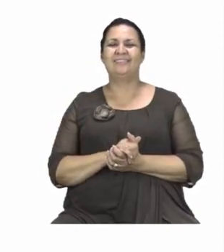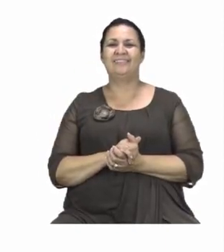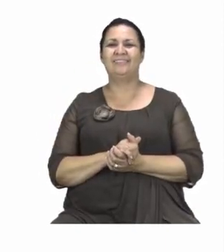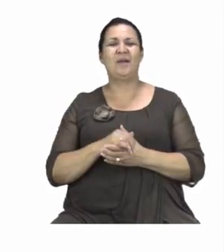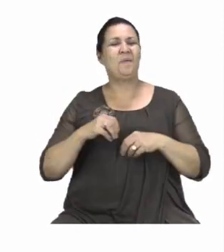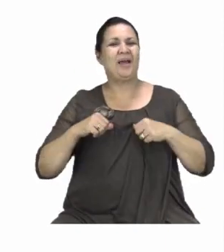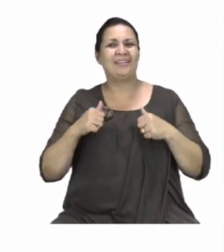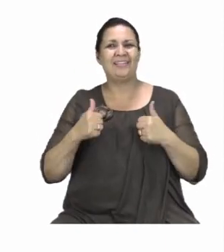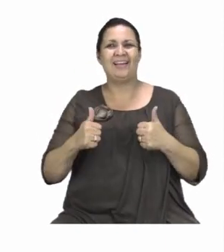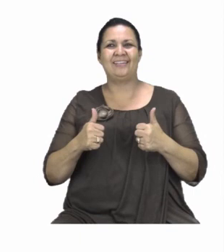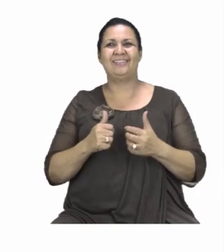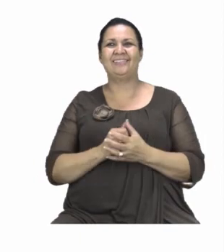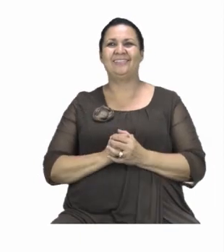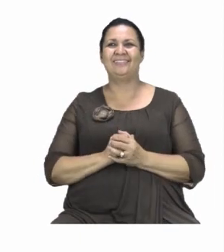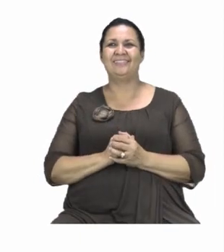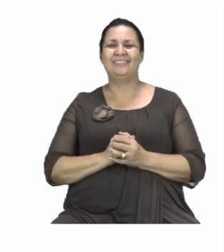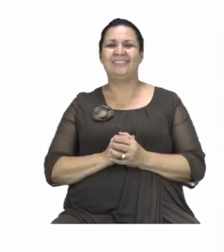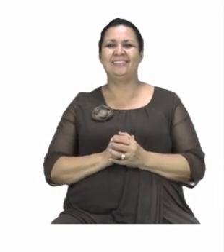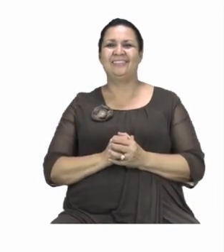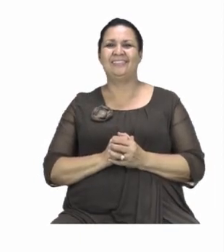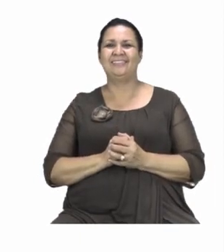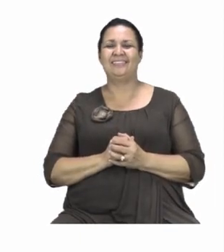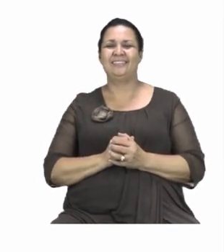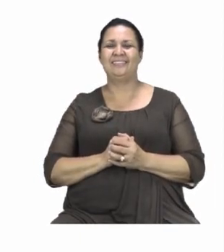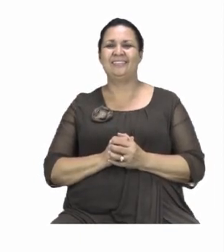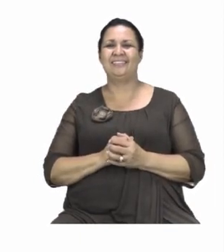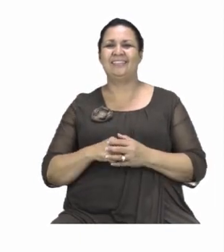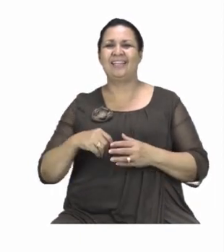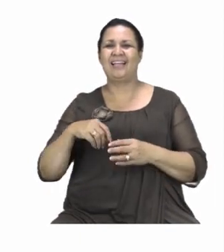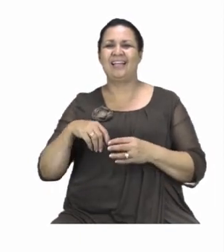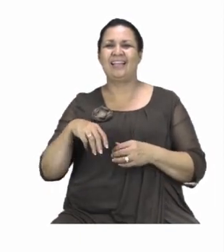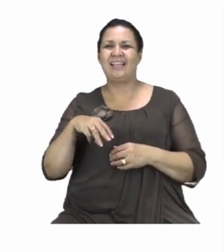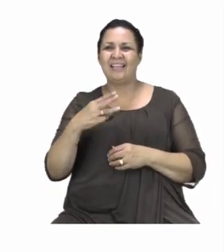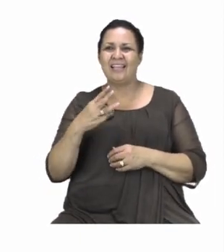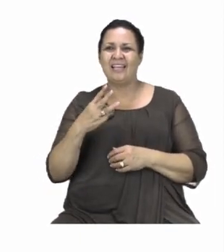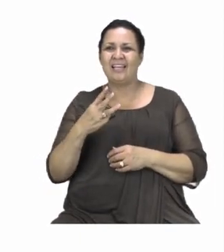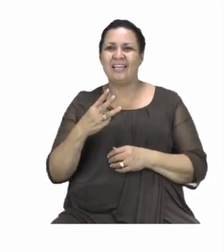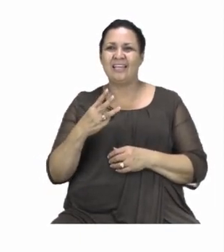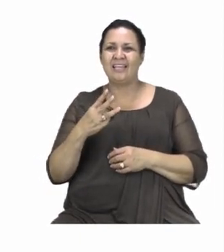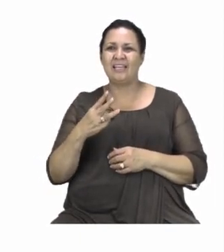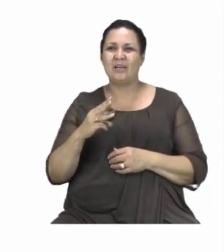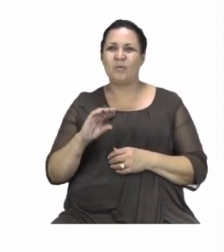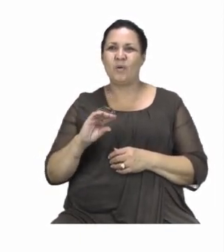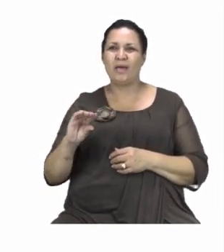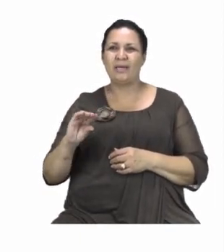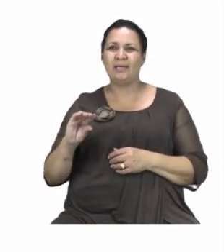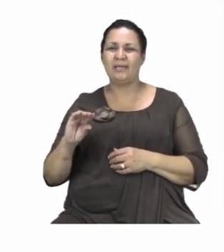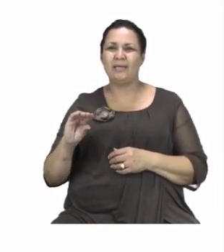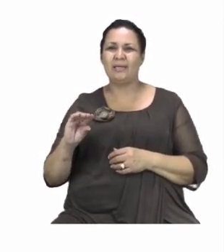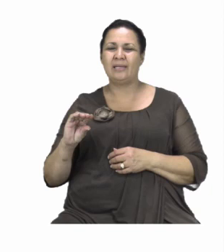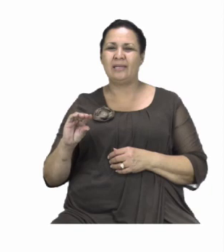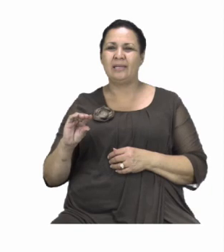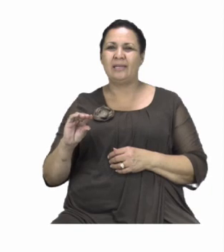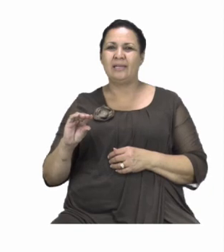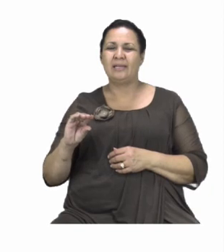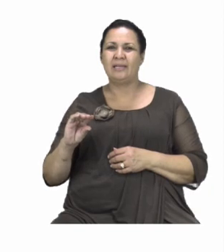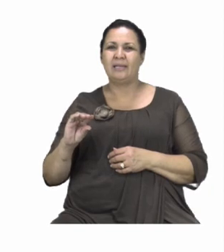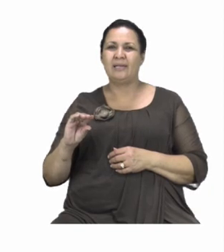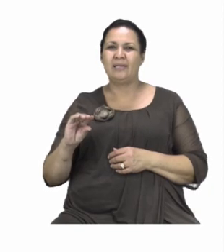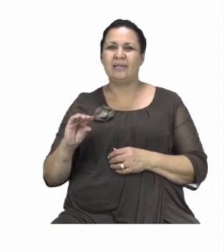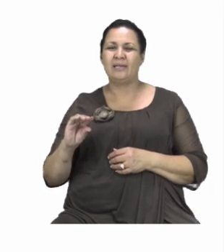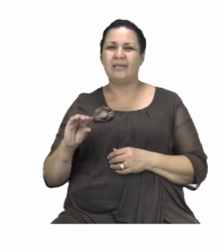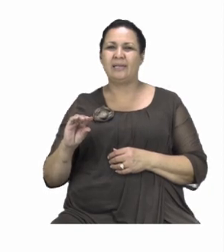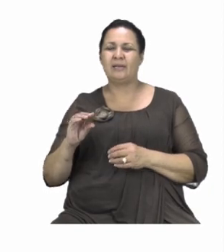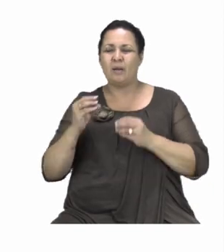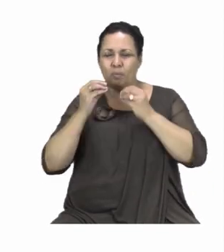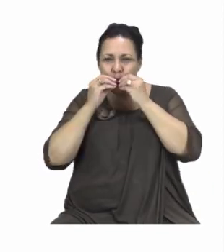Well done. The next word we're going to see where we can see the balloons